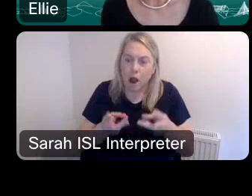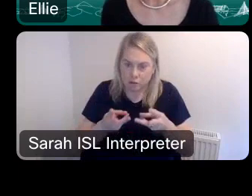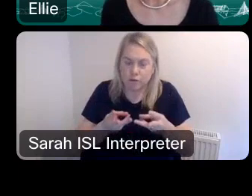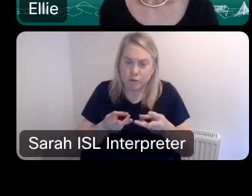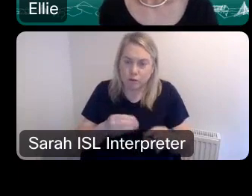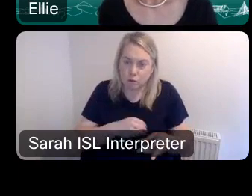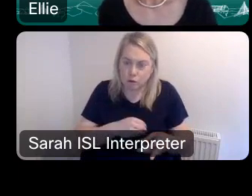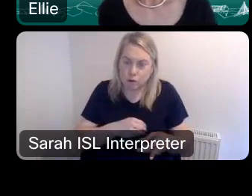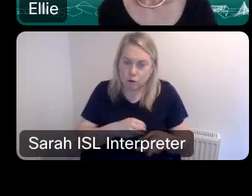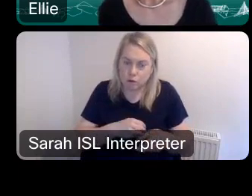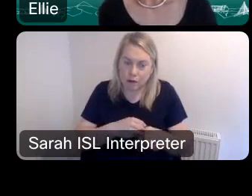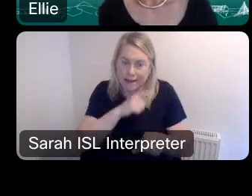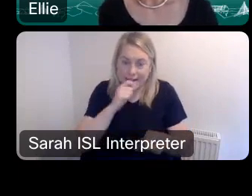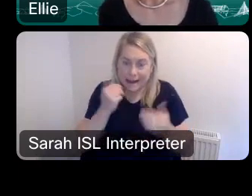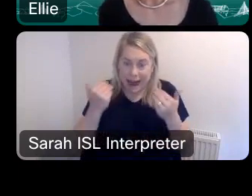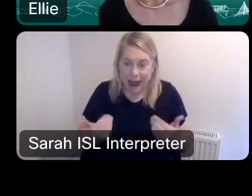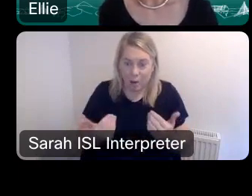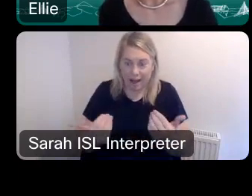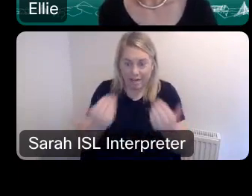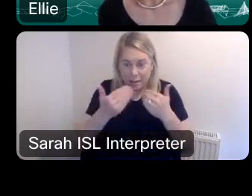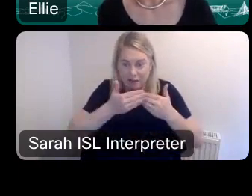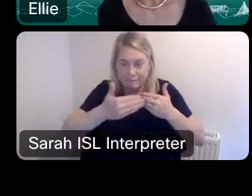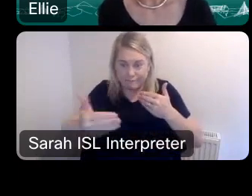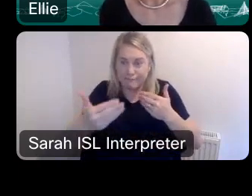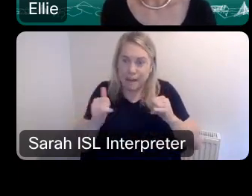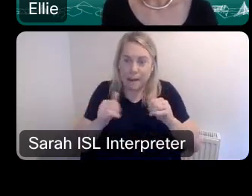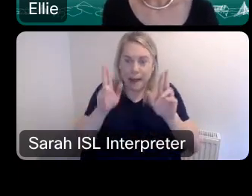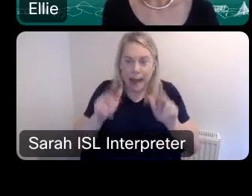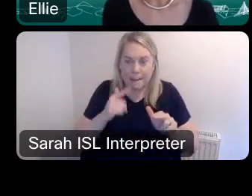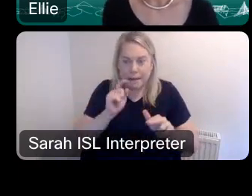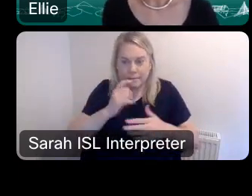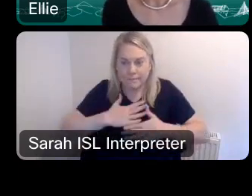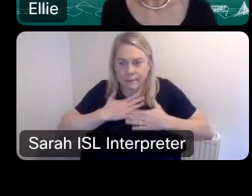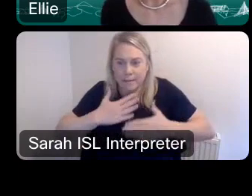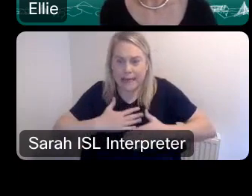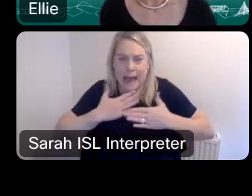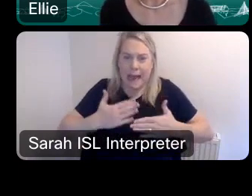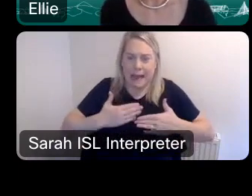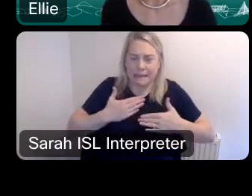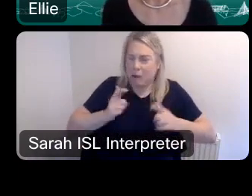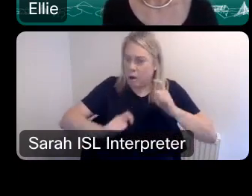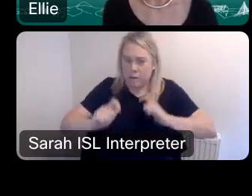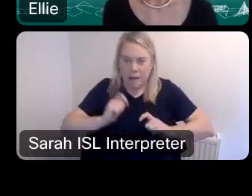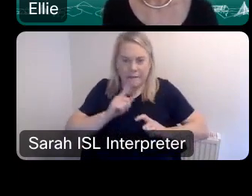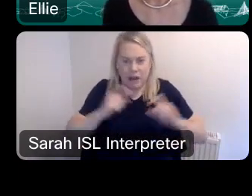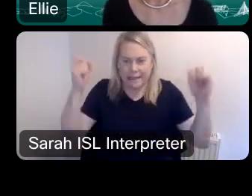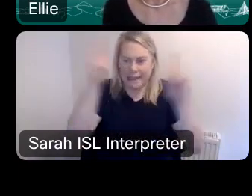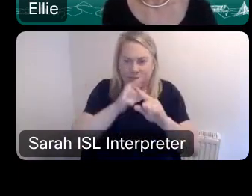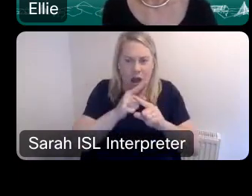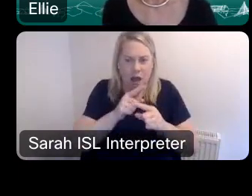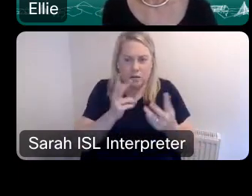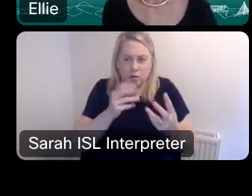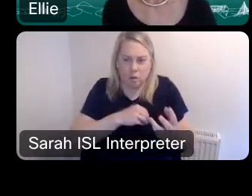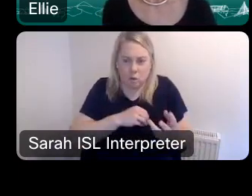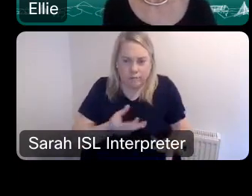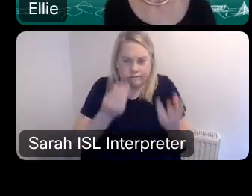point that the content of the forthcoming discussion could be unsettling, upsetting, and potentially difficult for some of our